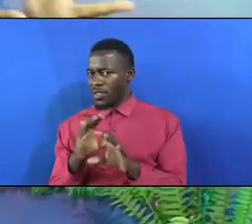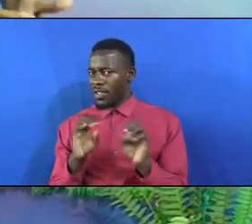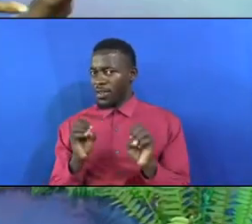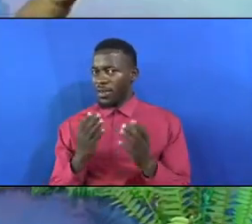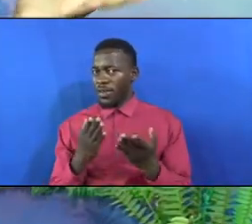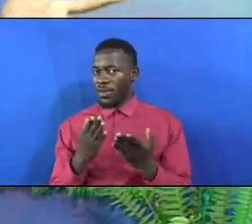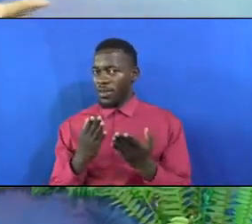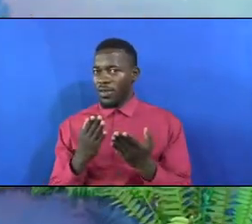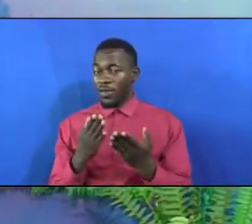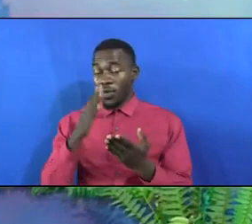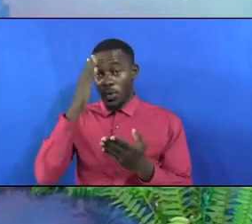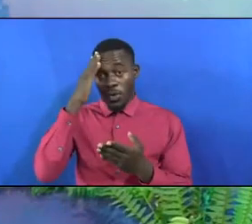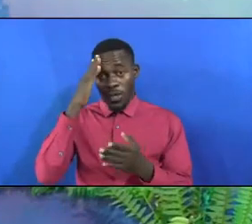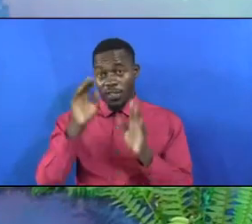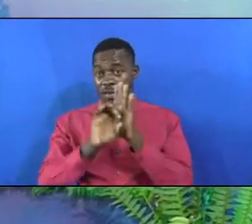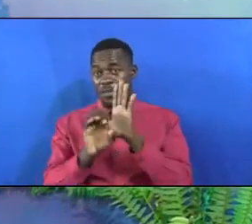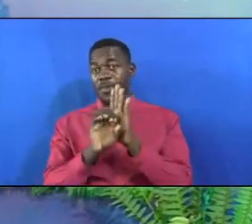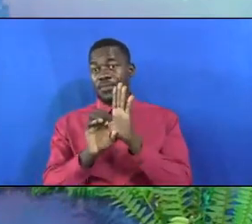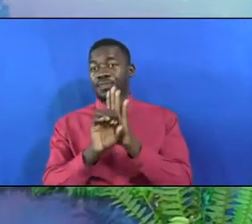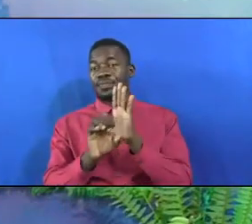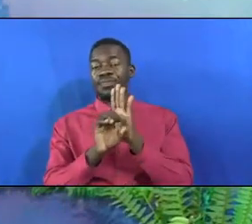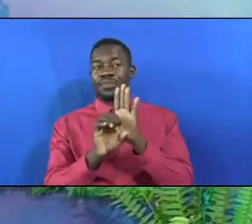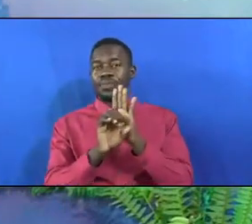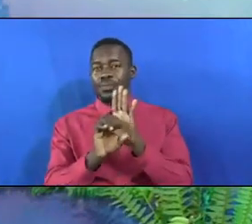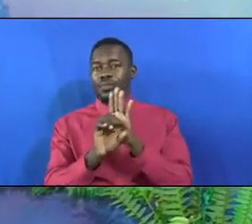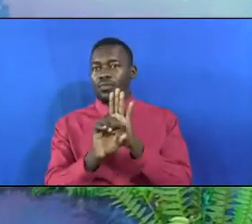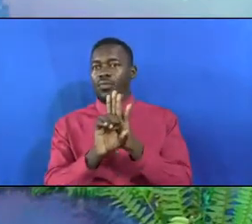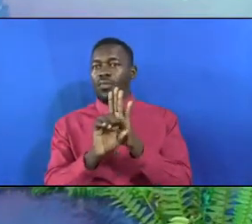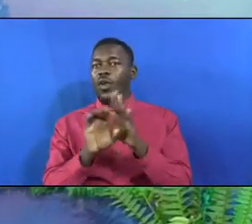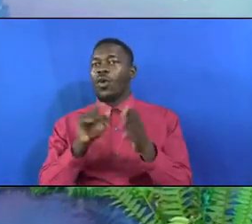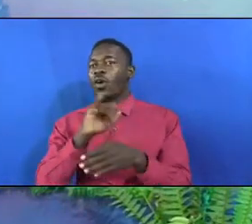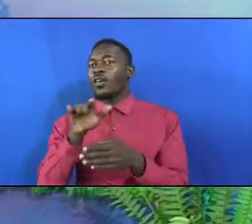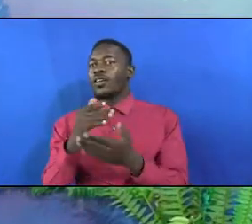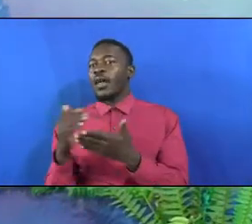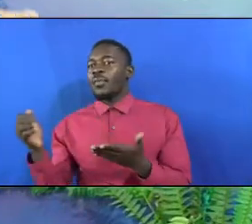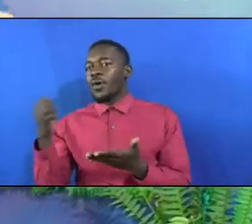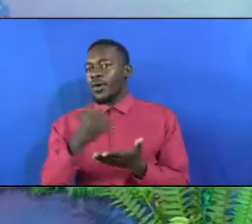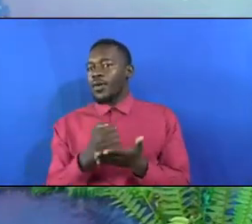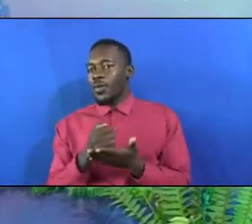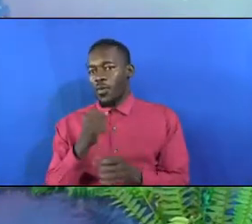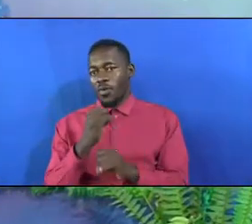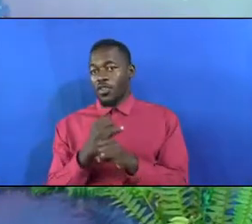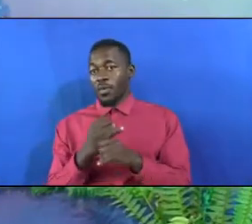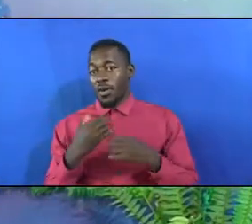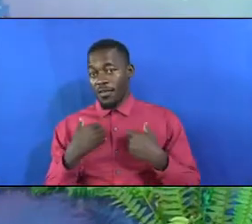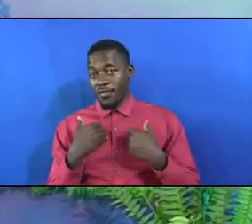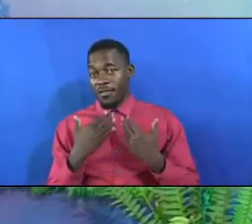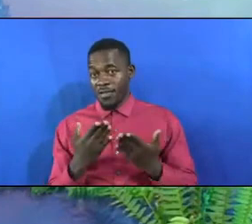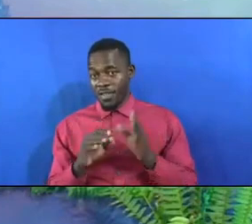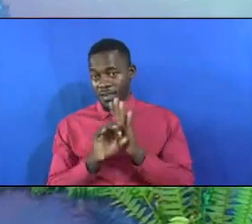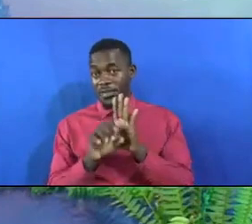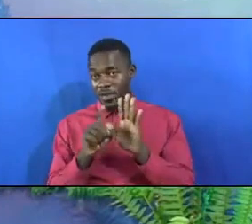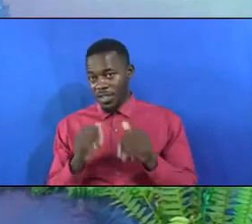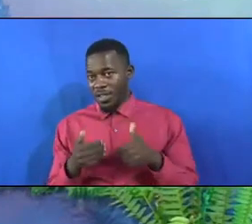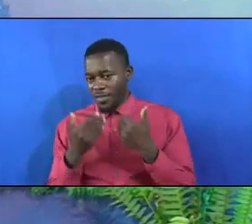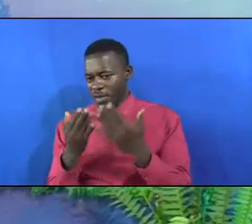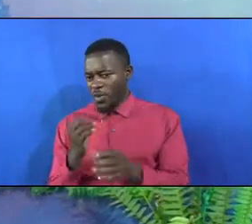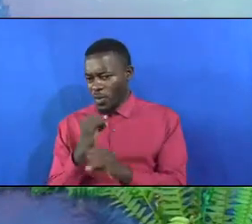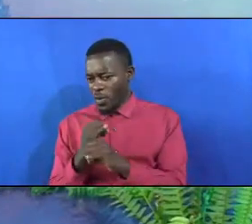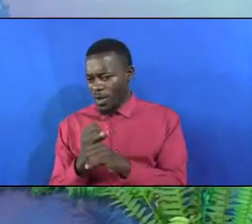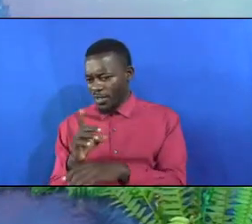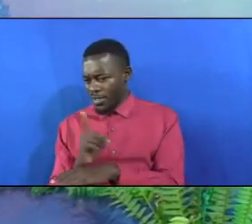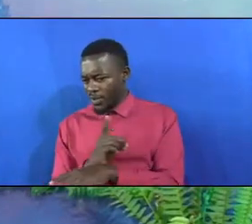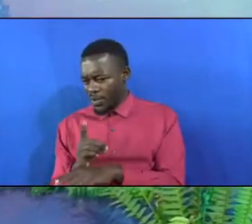know, especially for us who are employed, and you're given goals, right? And you do not meet